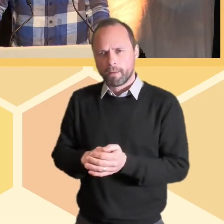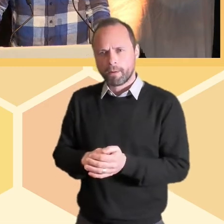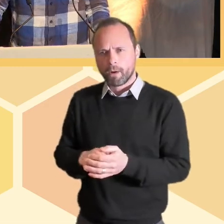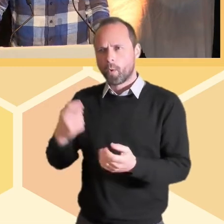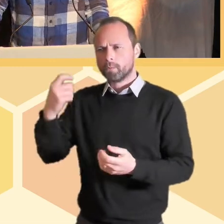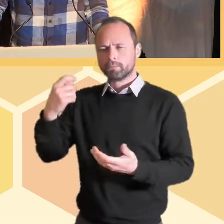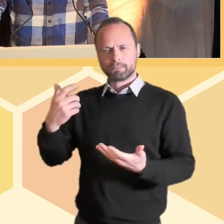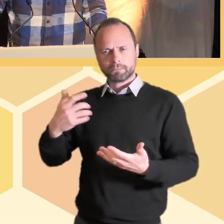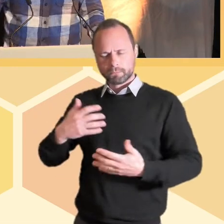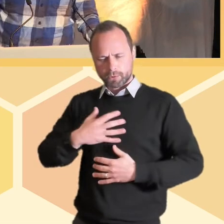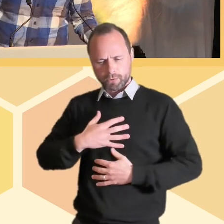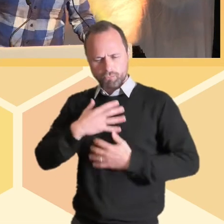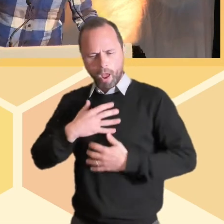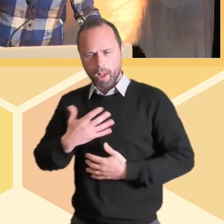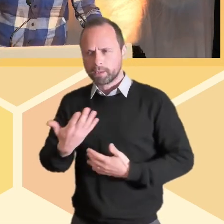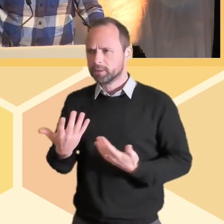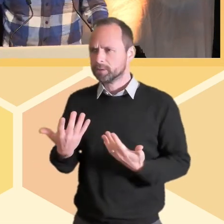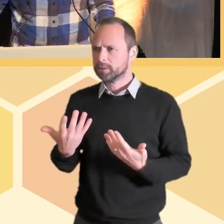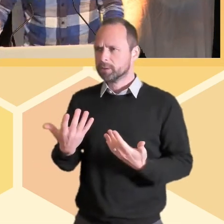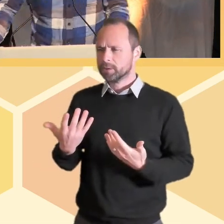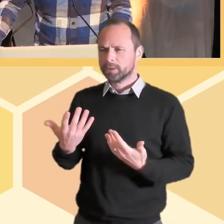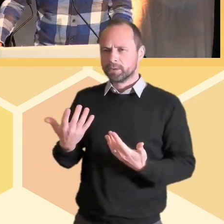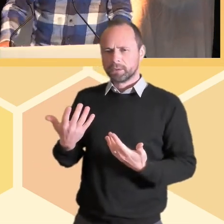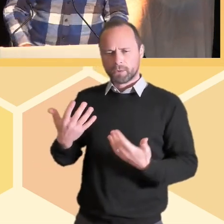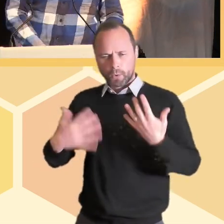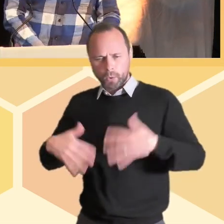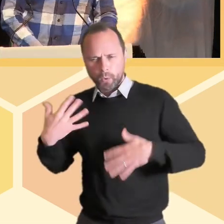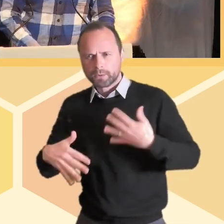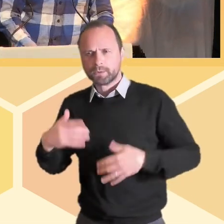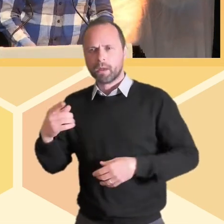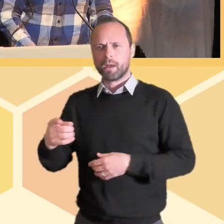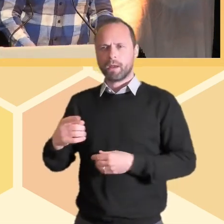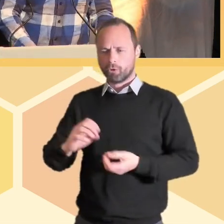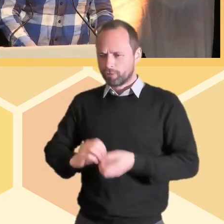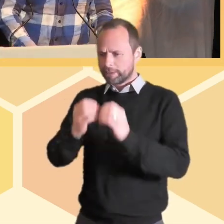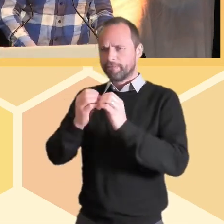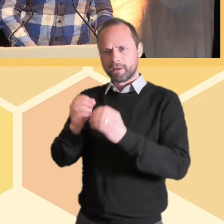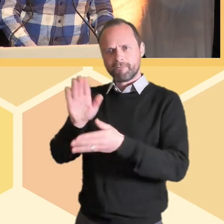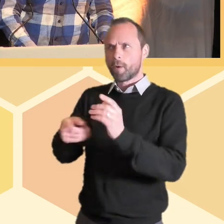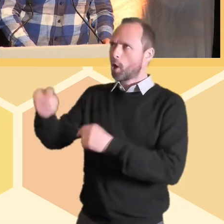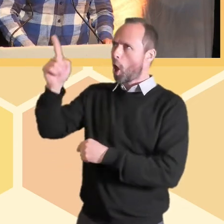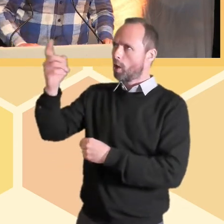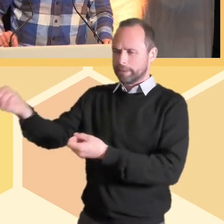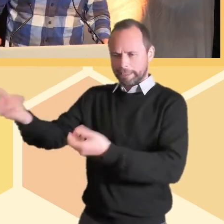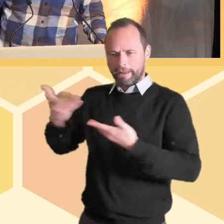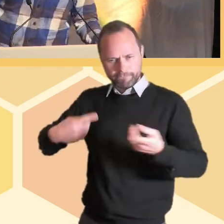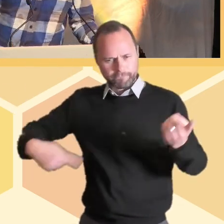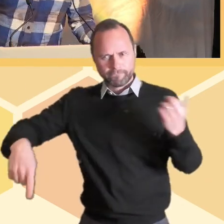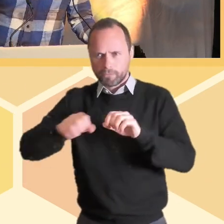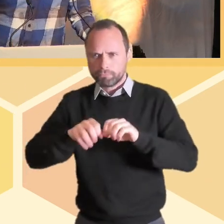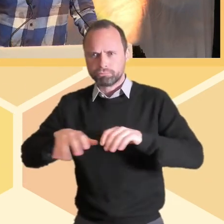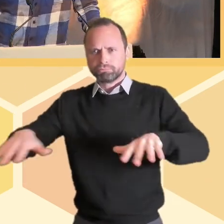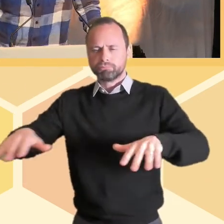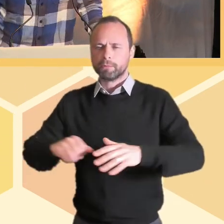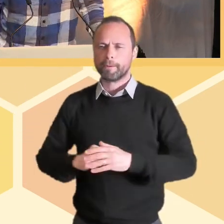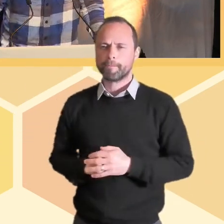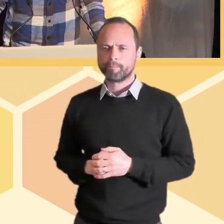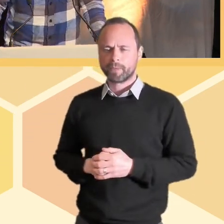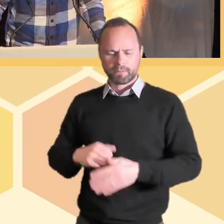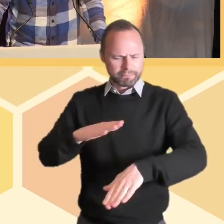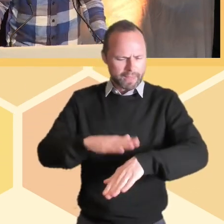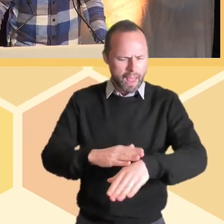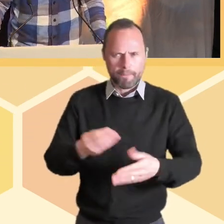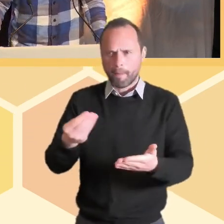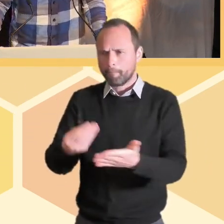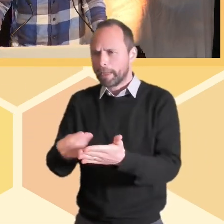and surprise at the creativity that God is unleashing in the world. But when time, money,